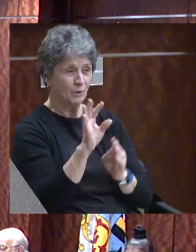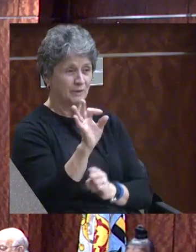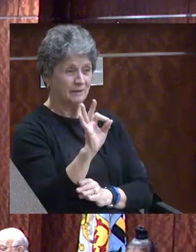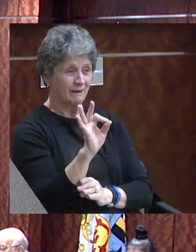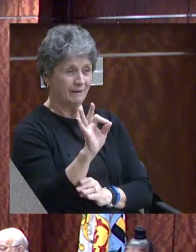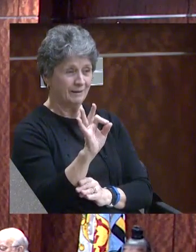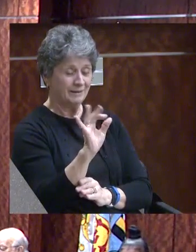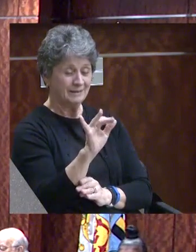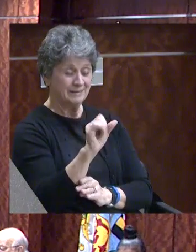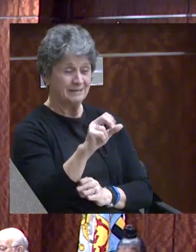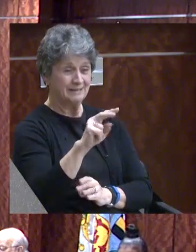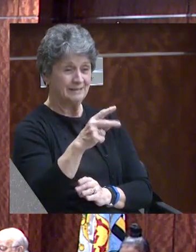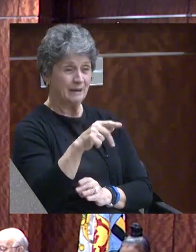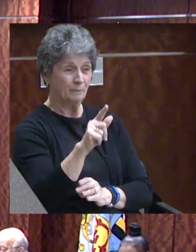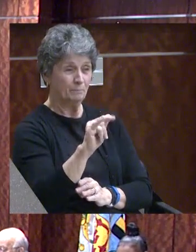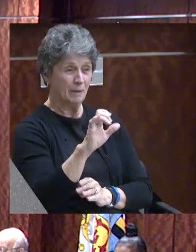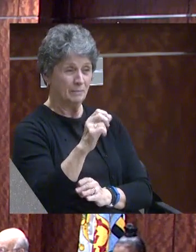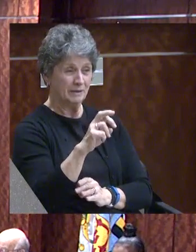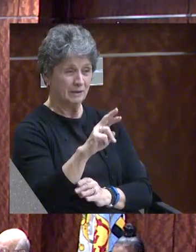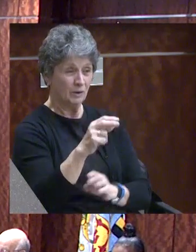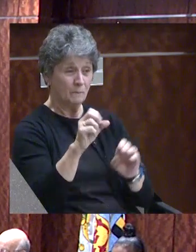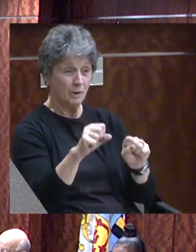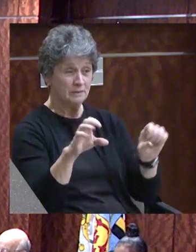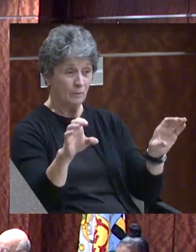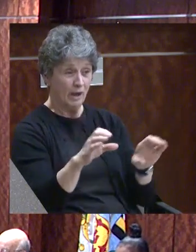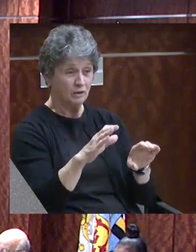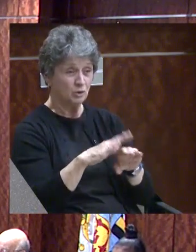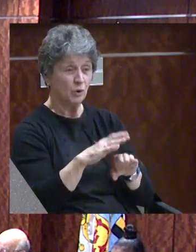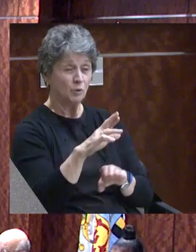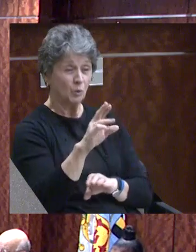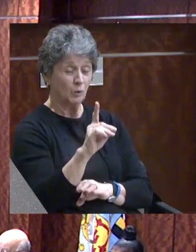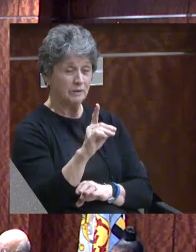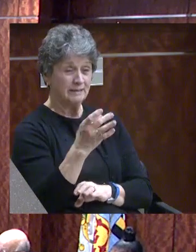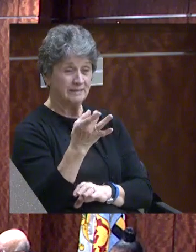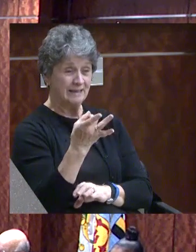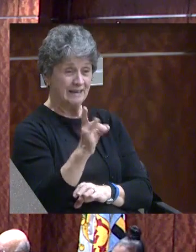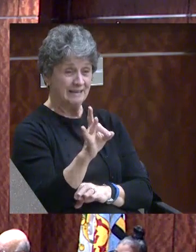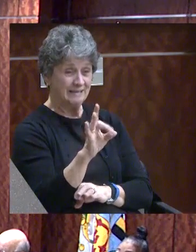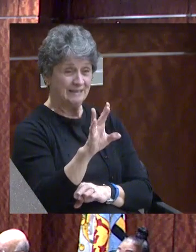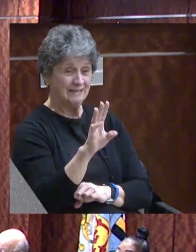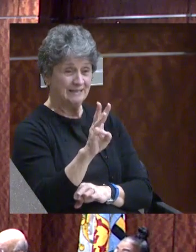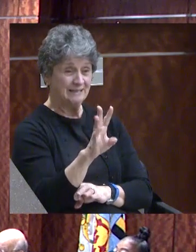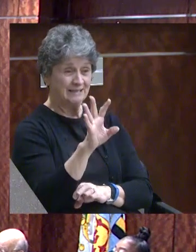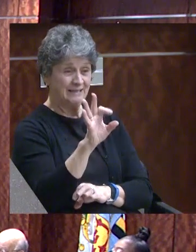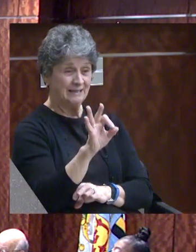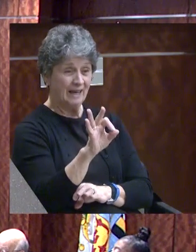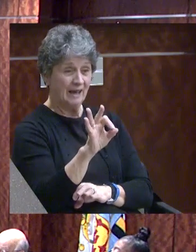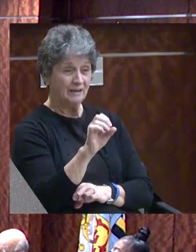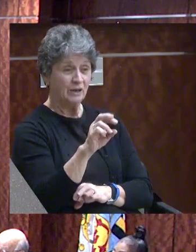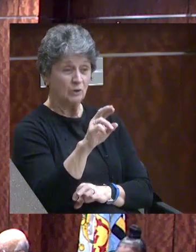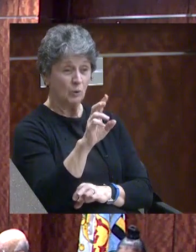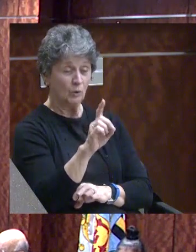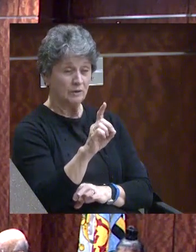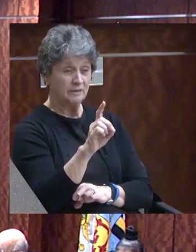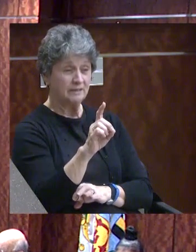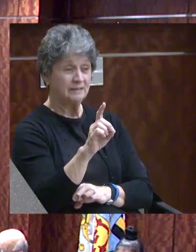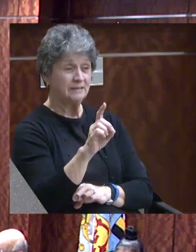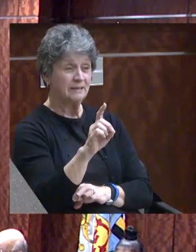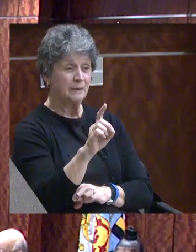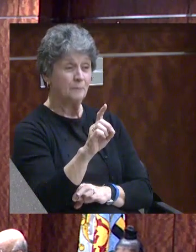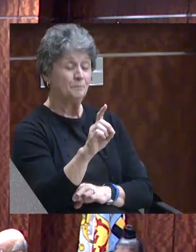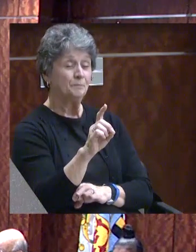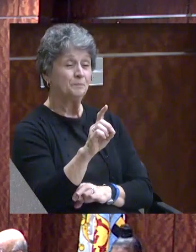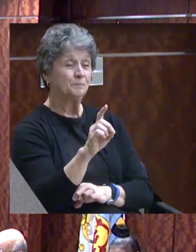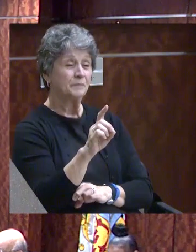9. This is the second public hearing with possible action on ordinance number 1869. An ordinance of the Mayor and City Council of